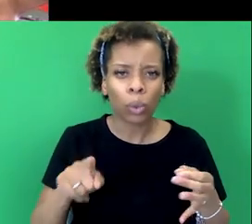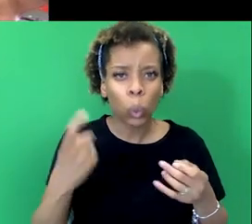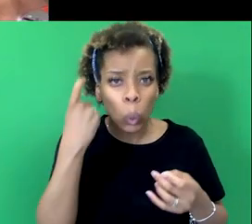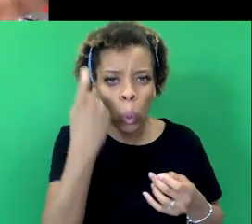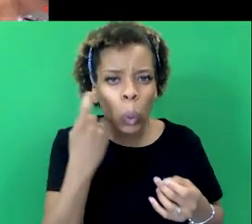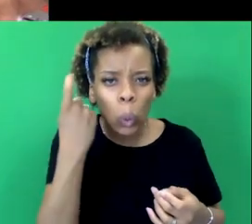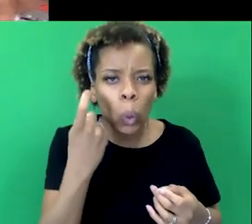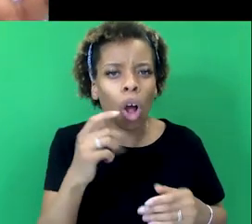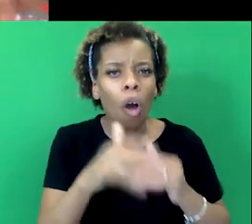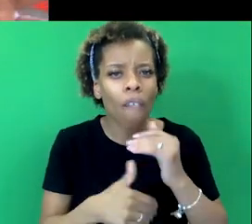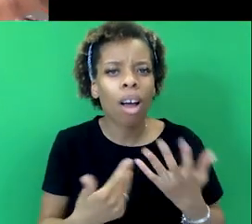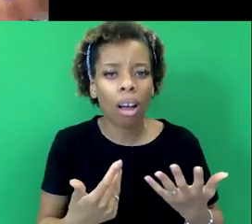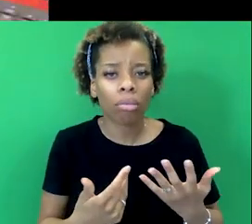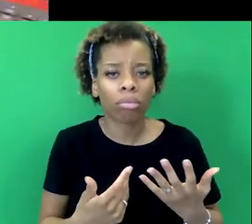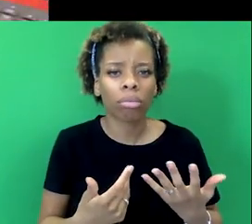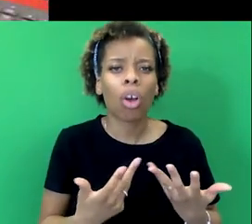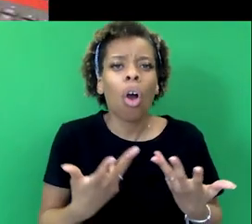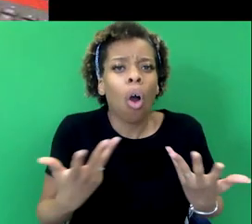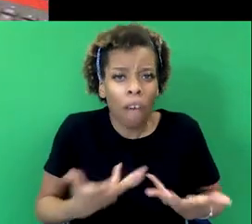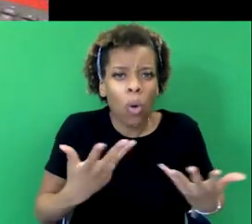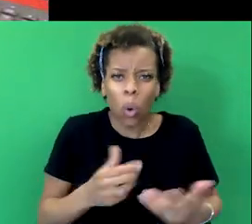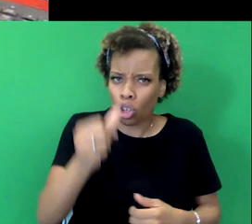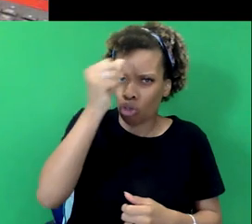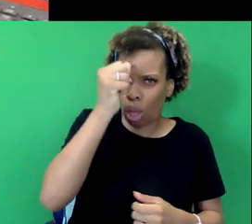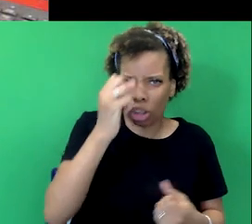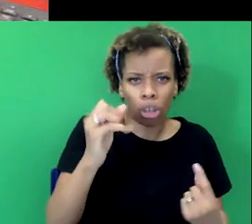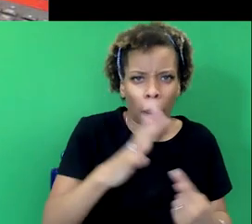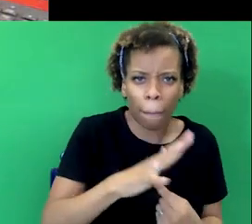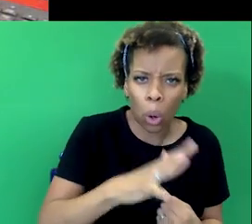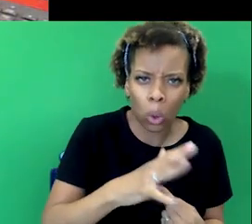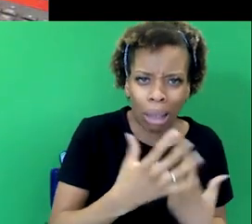decision based on knowledge, as you said.